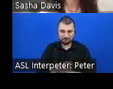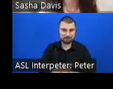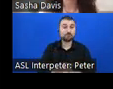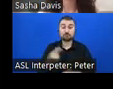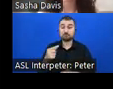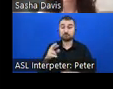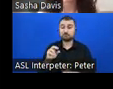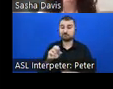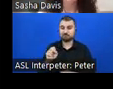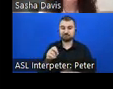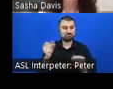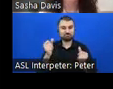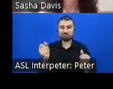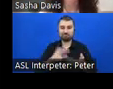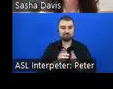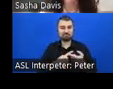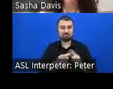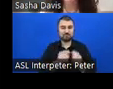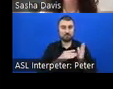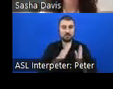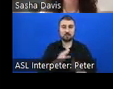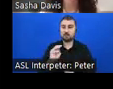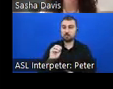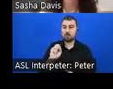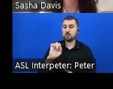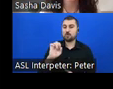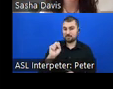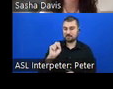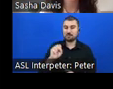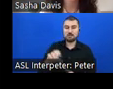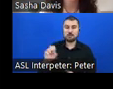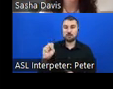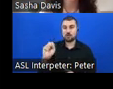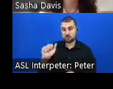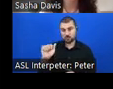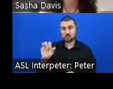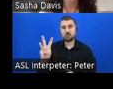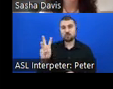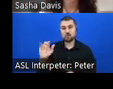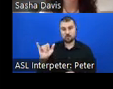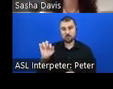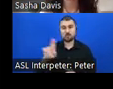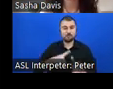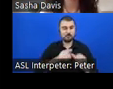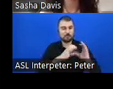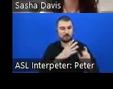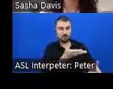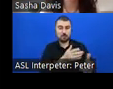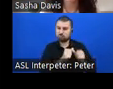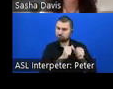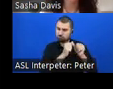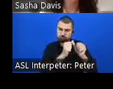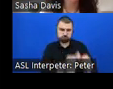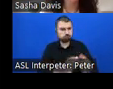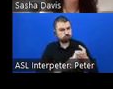immediately befriended the painter Moses Sawyer during his first class, and he remained one of his closest friends throughout